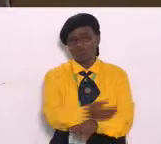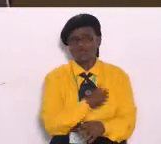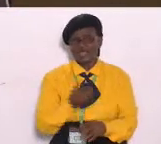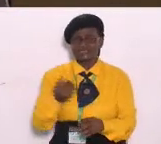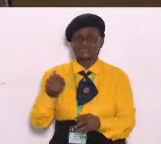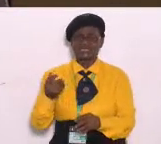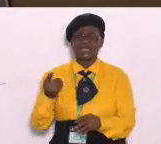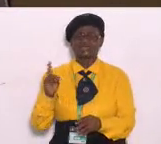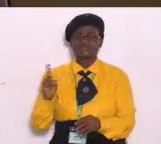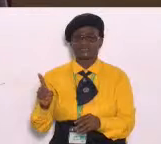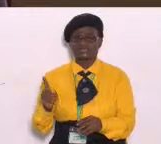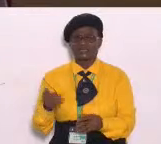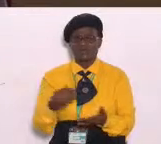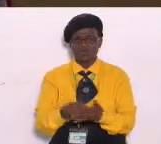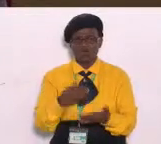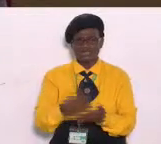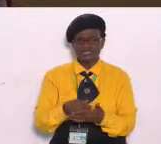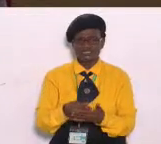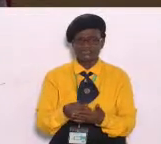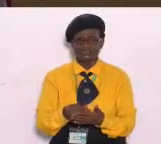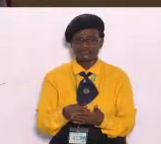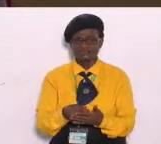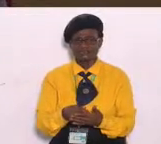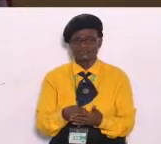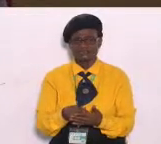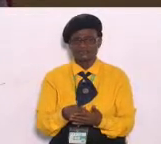collected money.